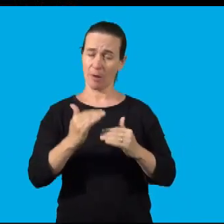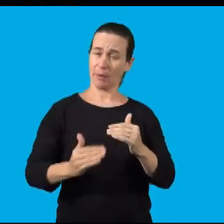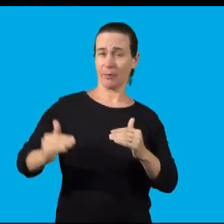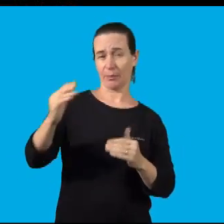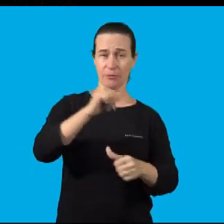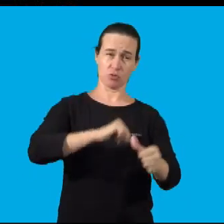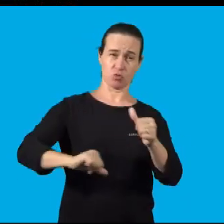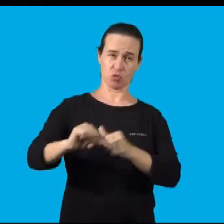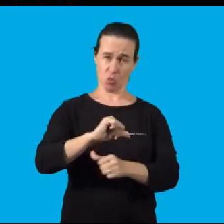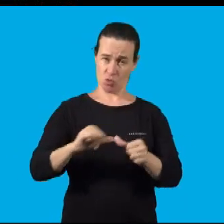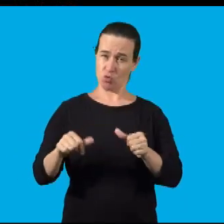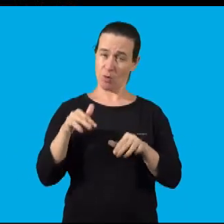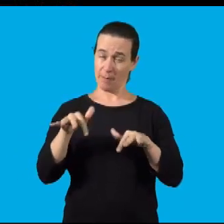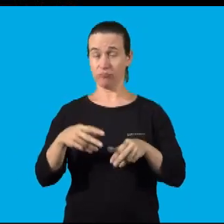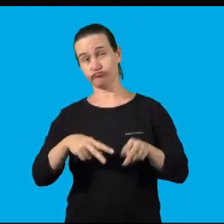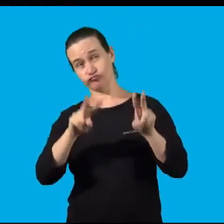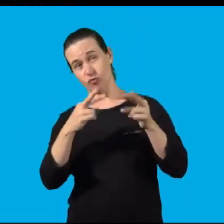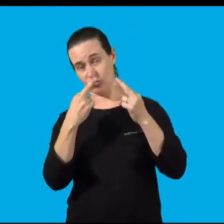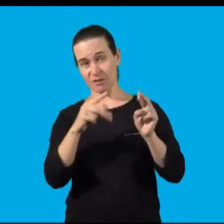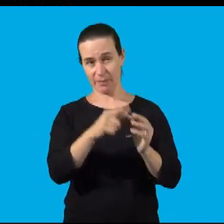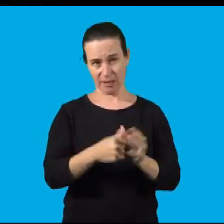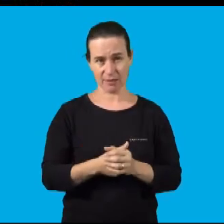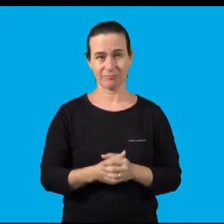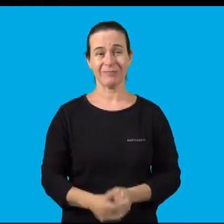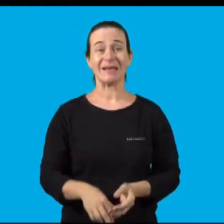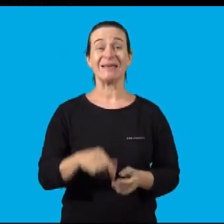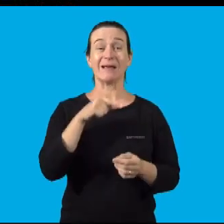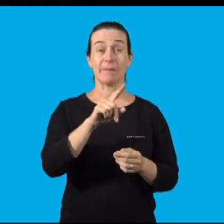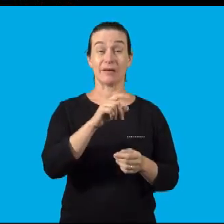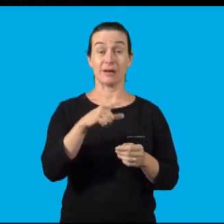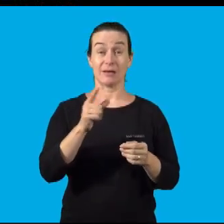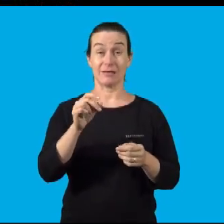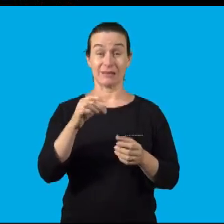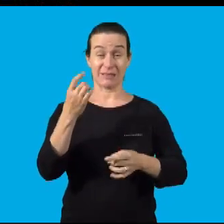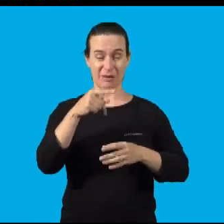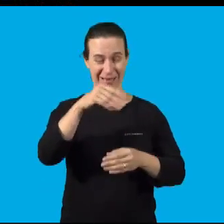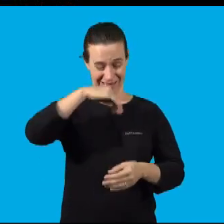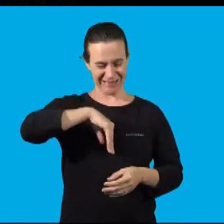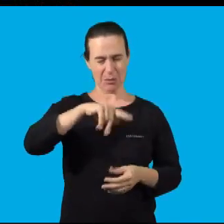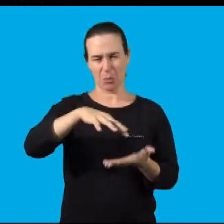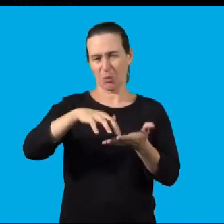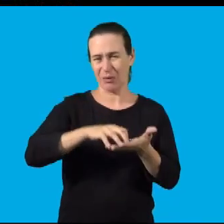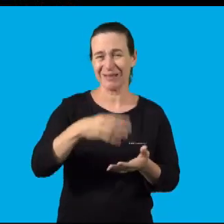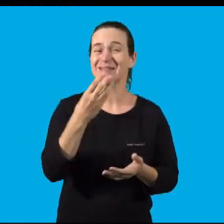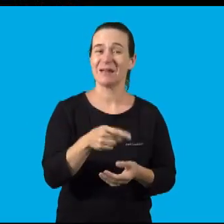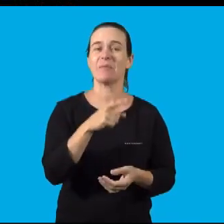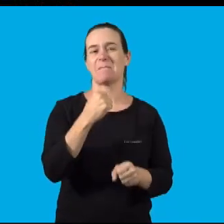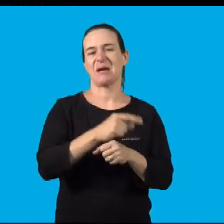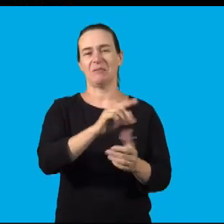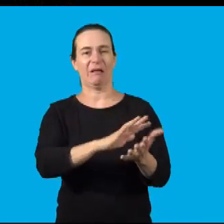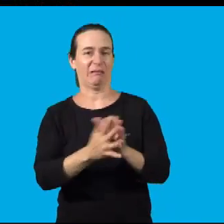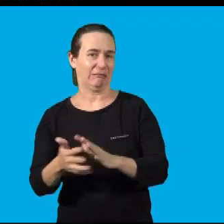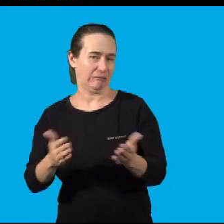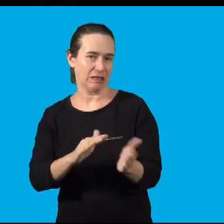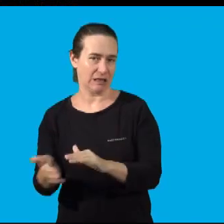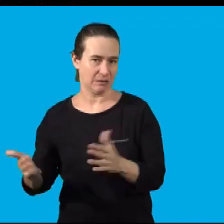a potential for greatness. A tragic hero often falls victim to a fatal internal flaw. So that is the point.